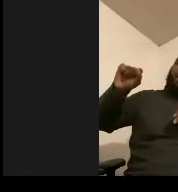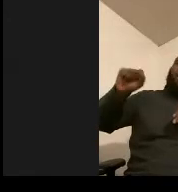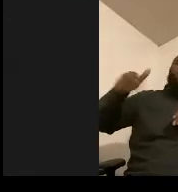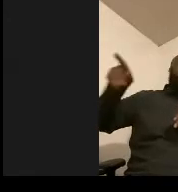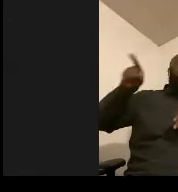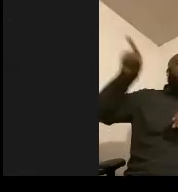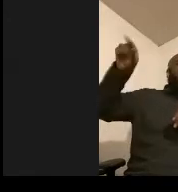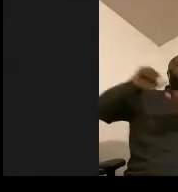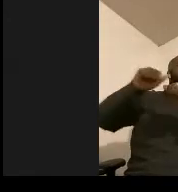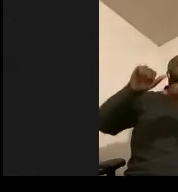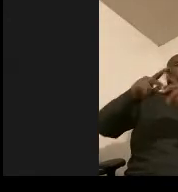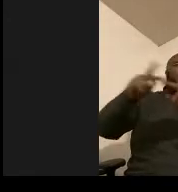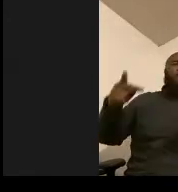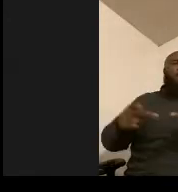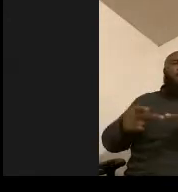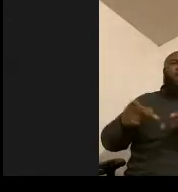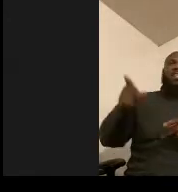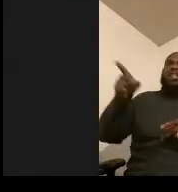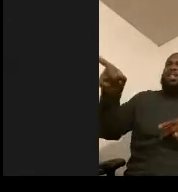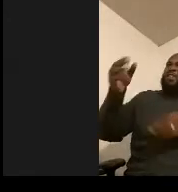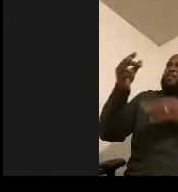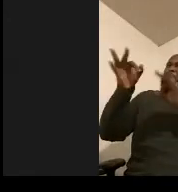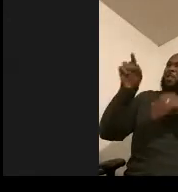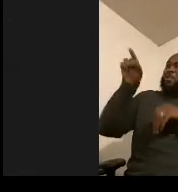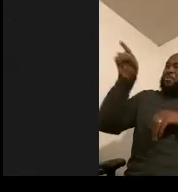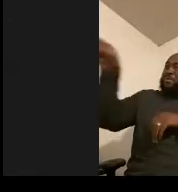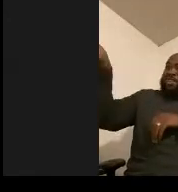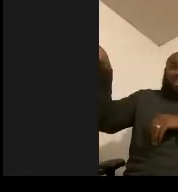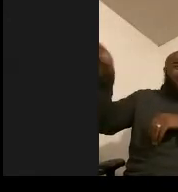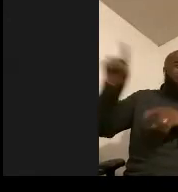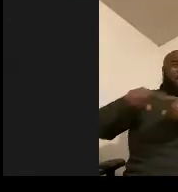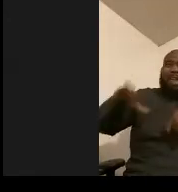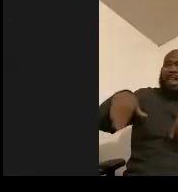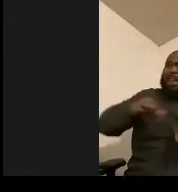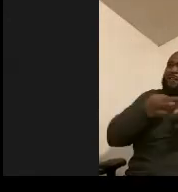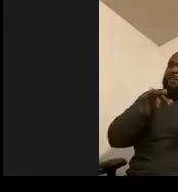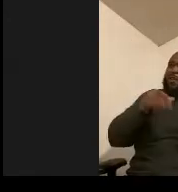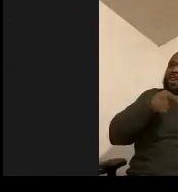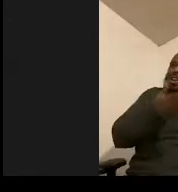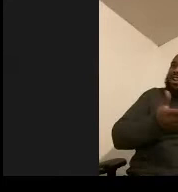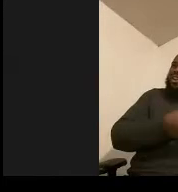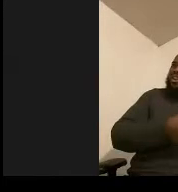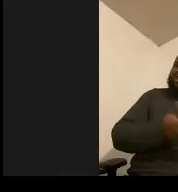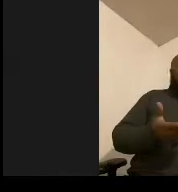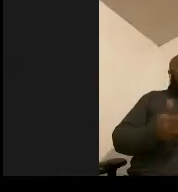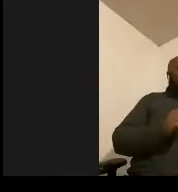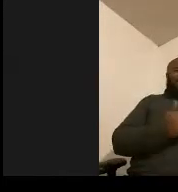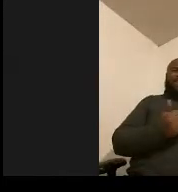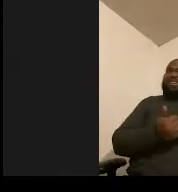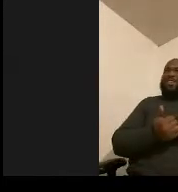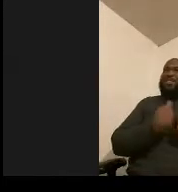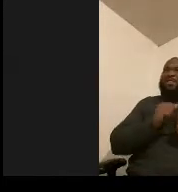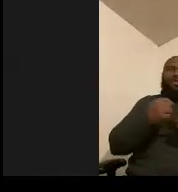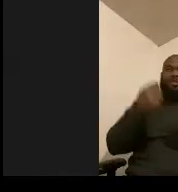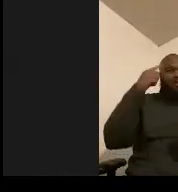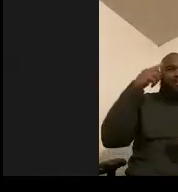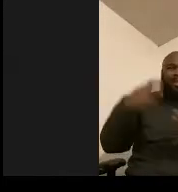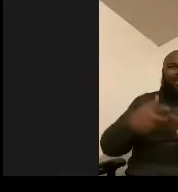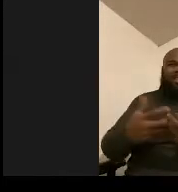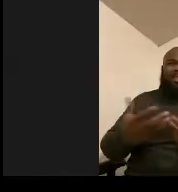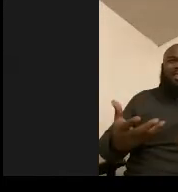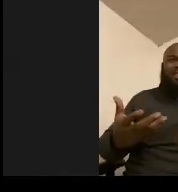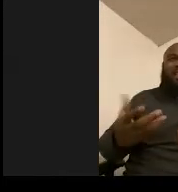in Southwest Georgia and East Harlem, right? So there's the hypocrisy of that. But notice he's still not talking about the